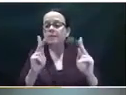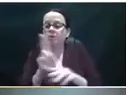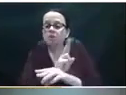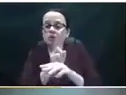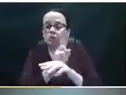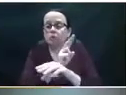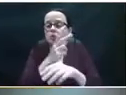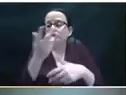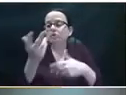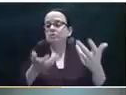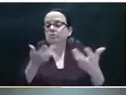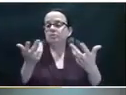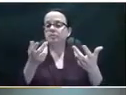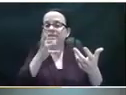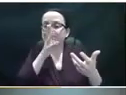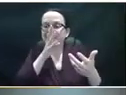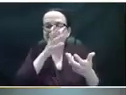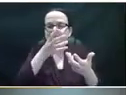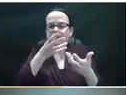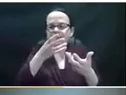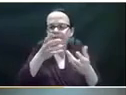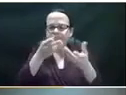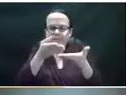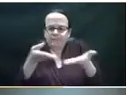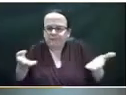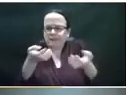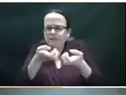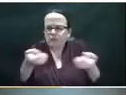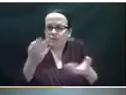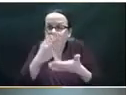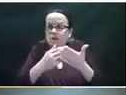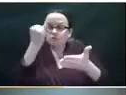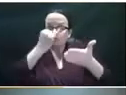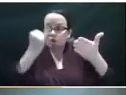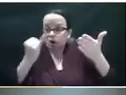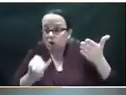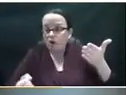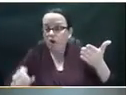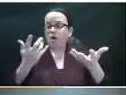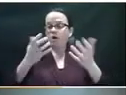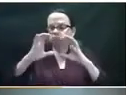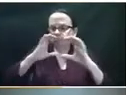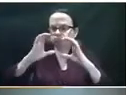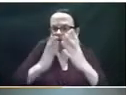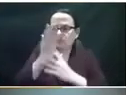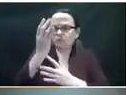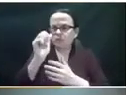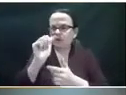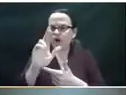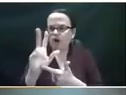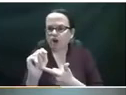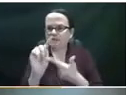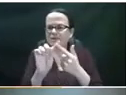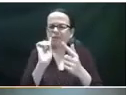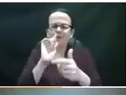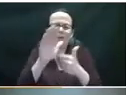a speaking device. But some people might draw it out in artwork. But we can